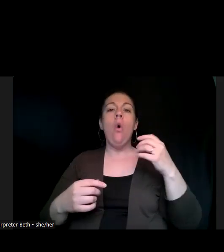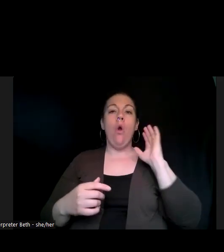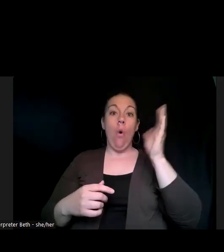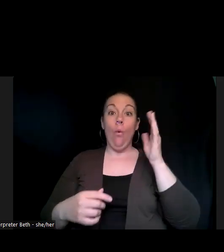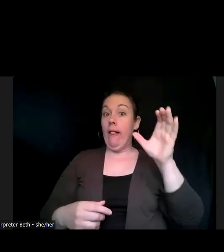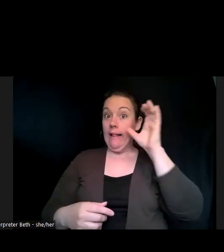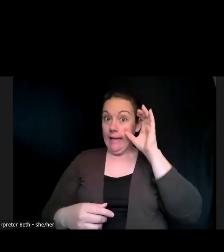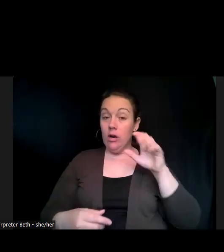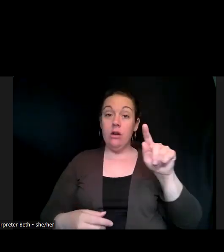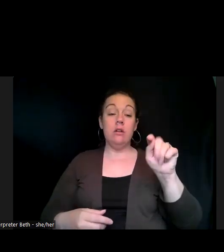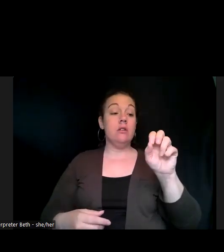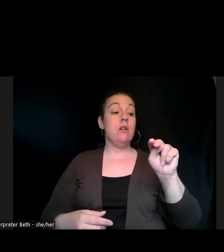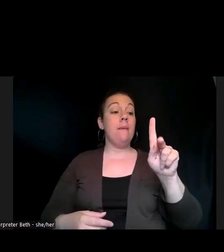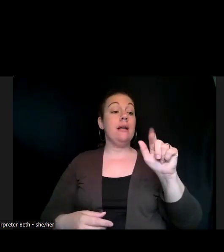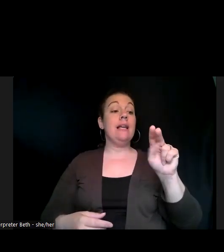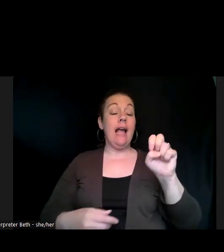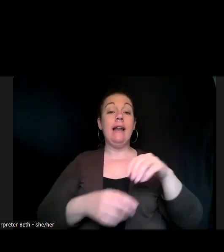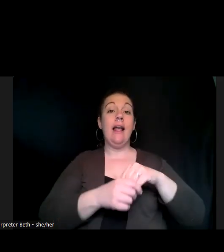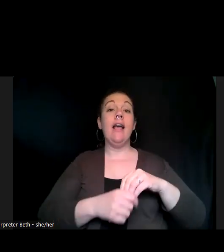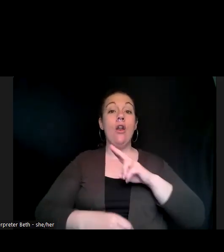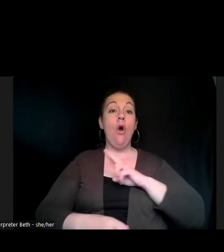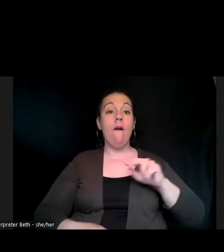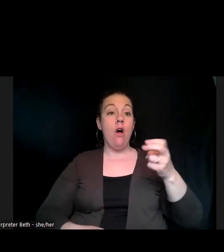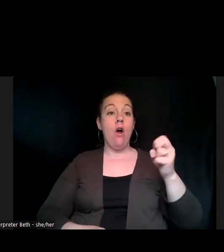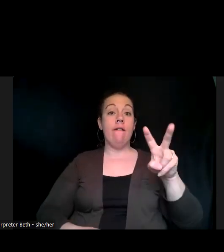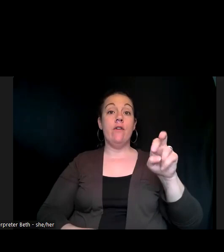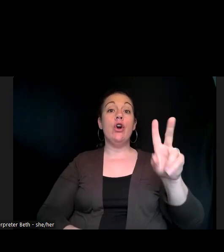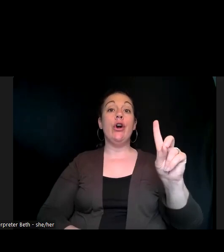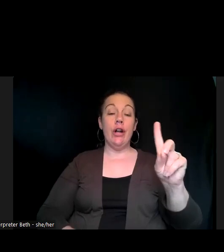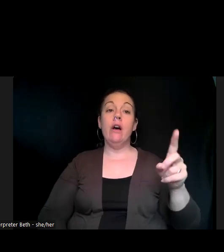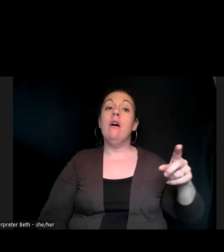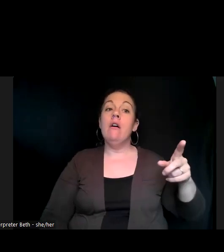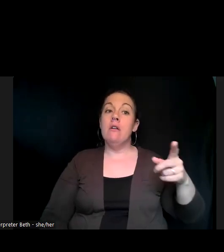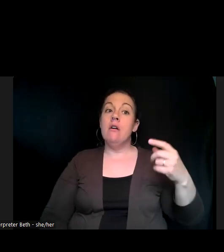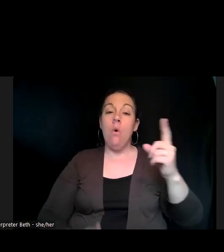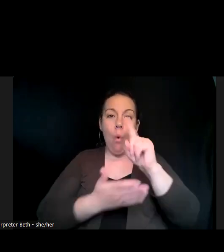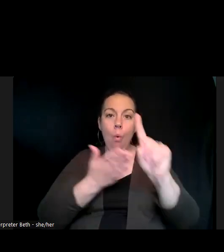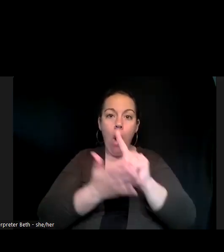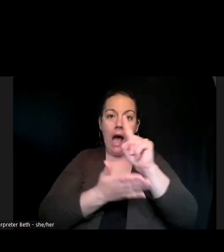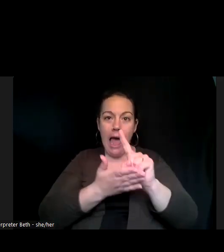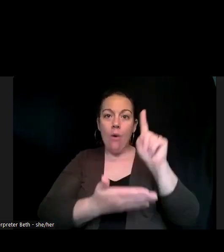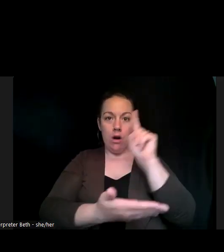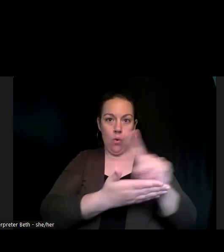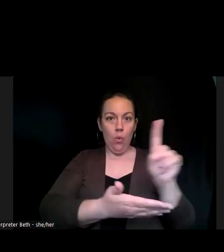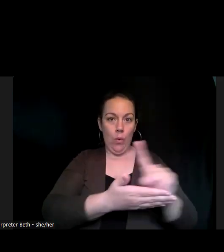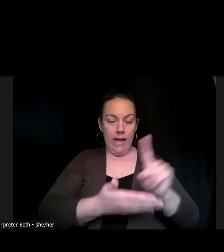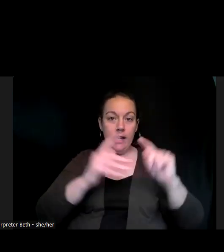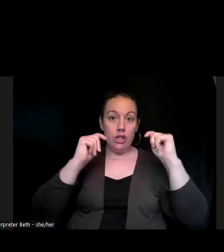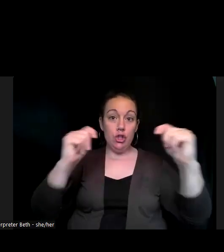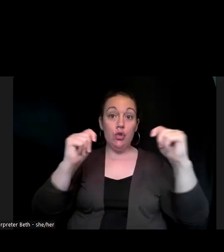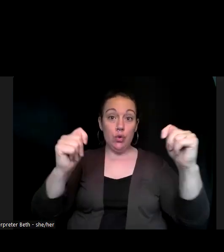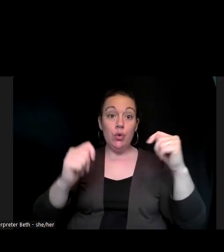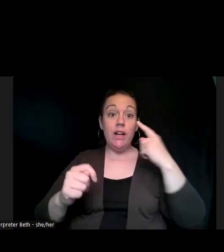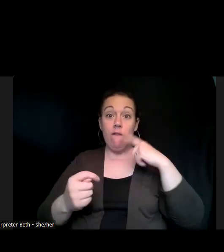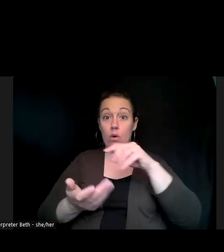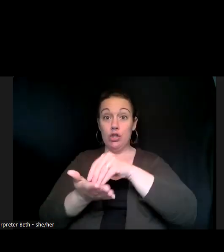But there are a lot of districts doing, say, 1 hour of tutoring a week with students that are facing a need for academic recovery. And